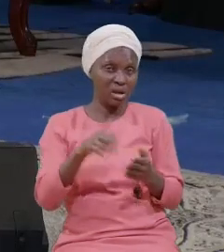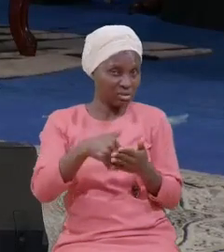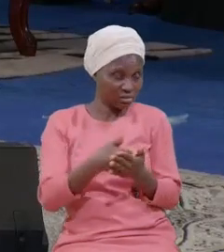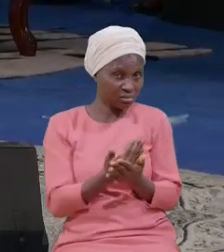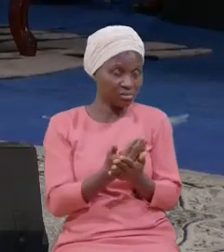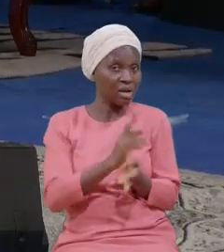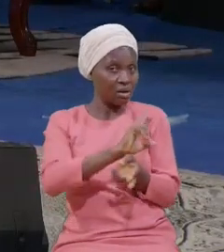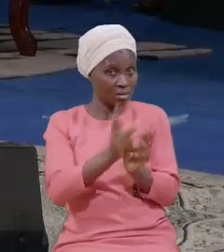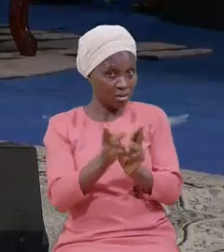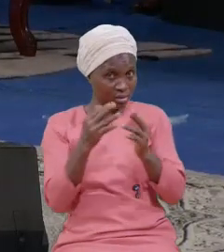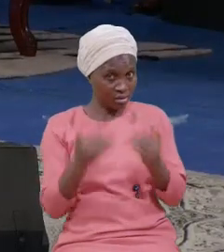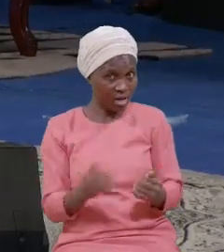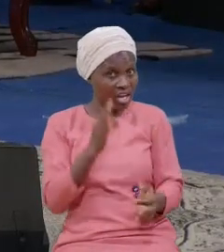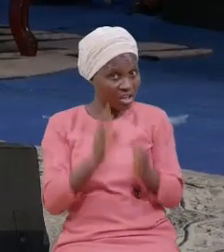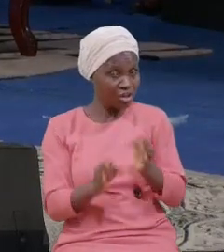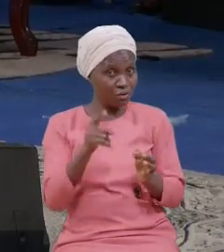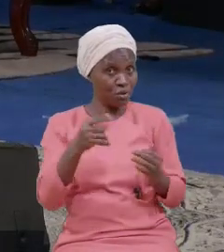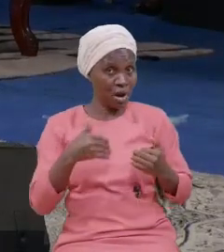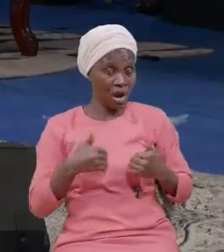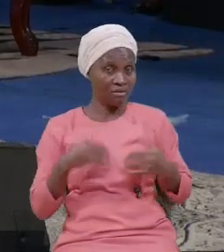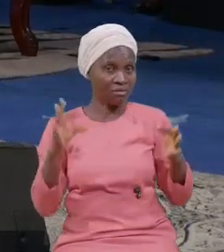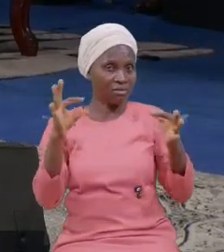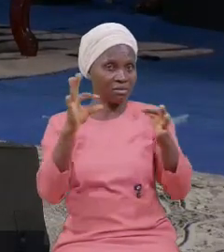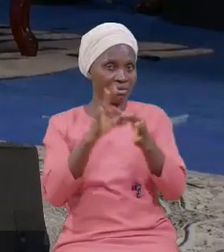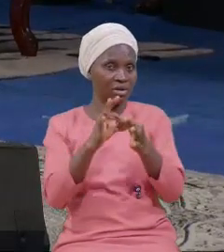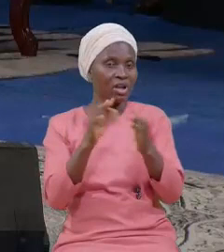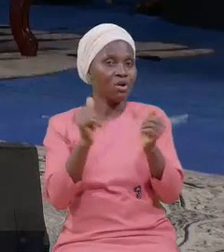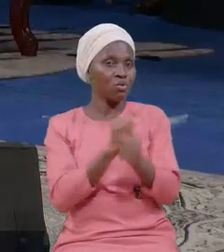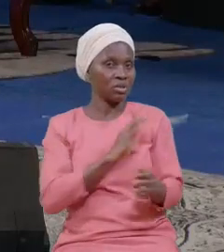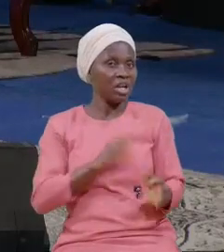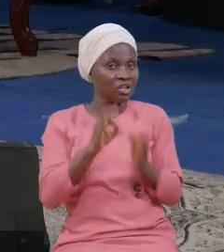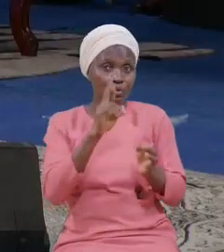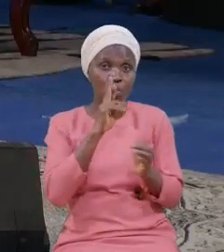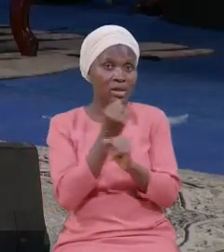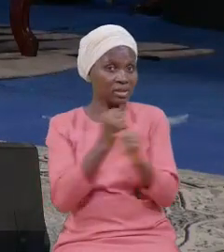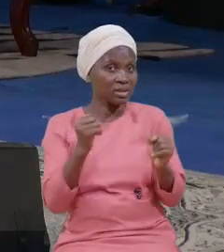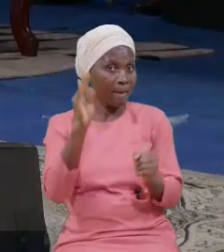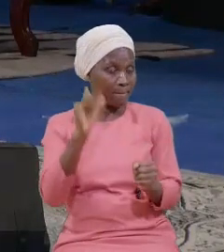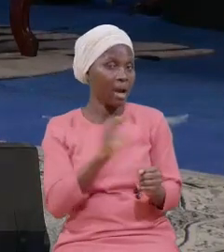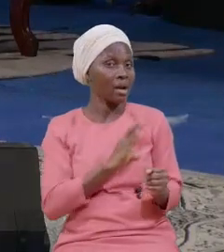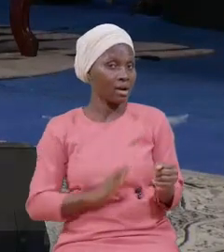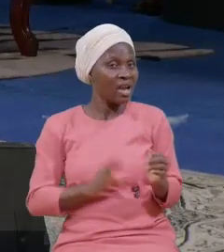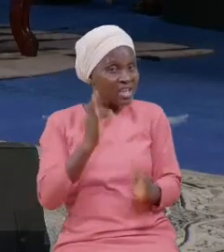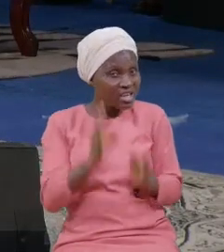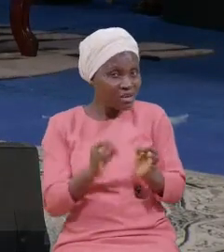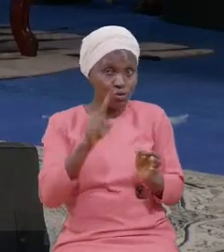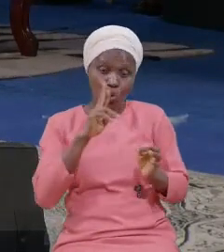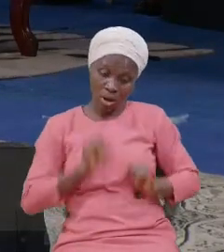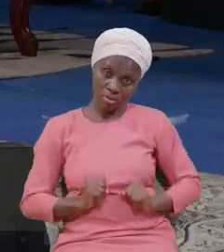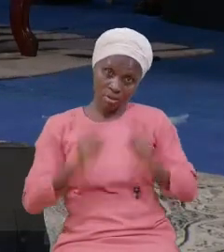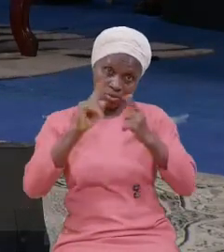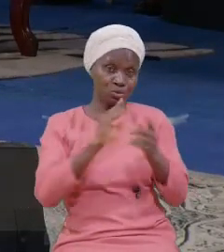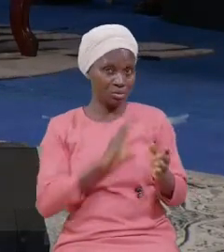your fruit if you have been saved by Christ and you are subjected, surrendered to Christ. Ye have your fruit unto